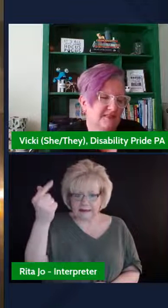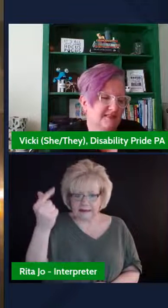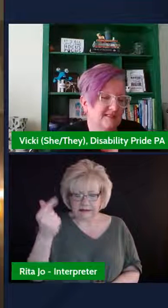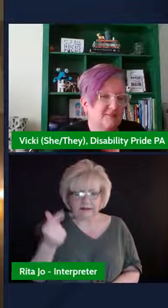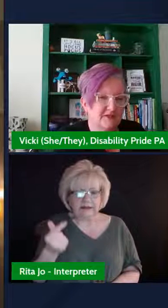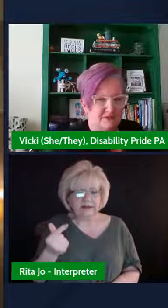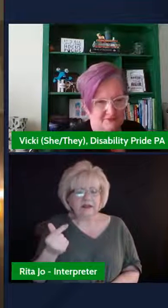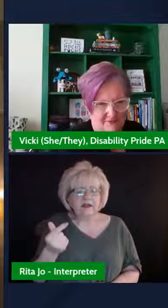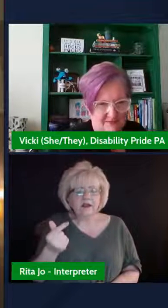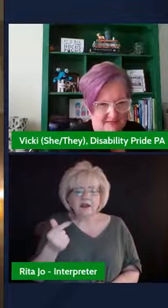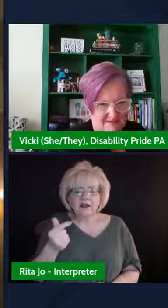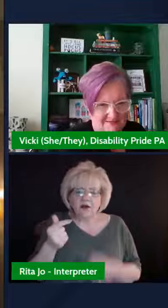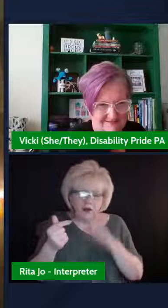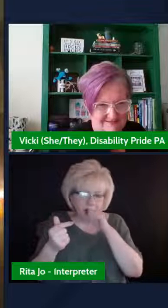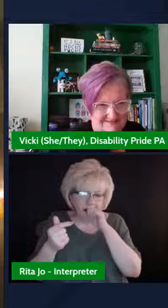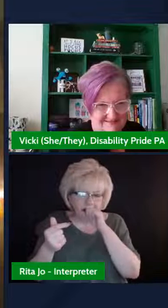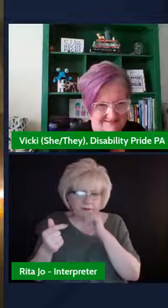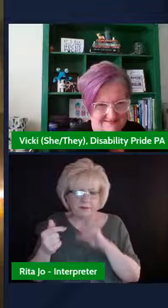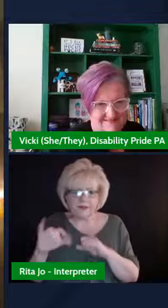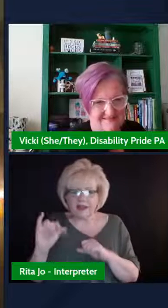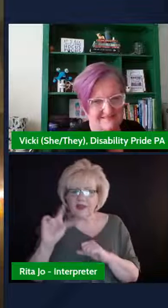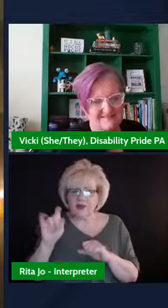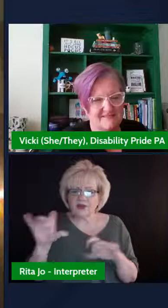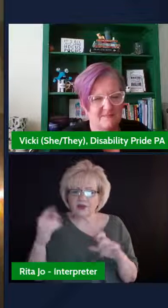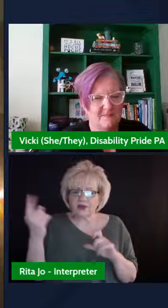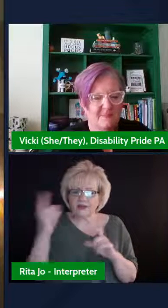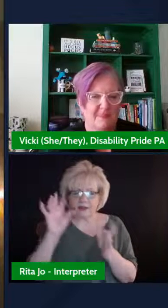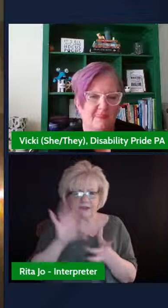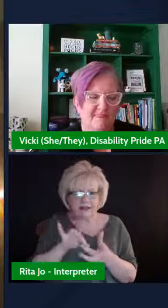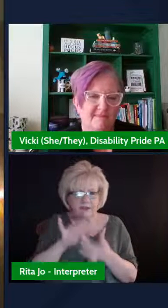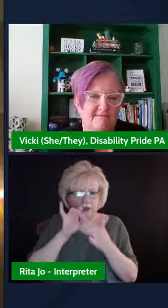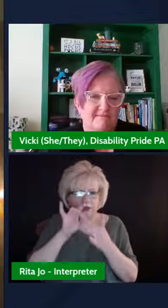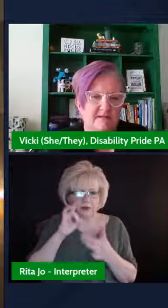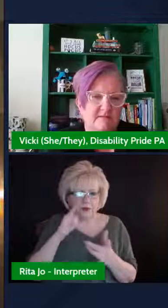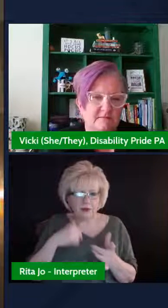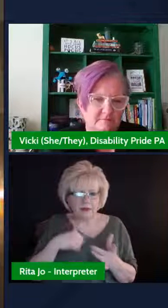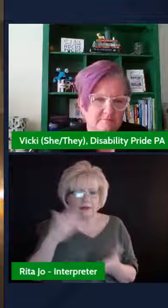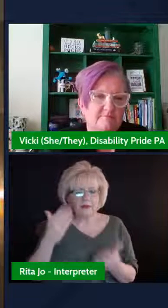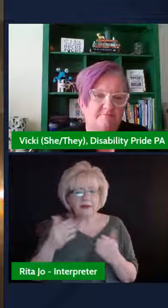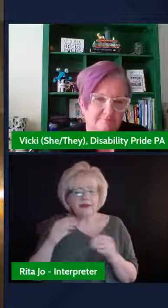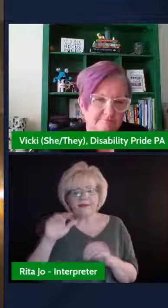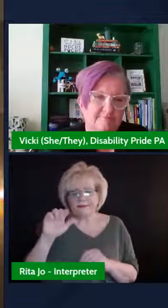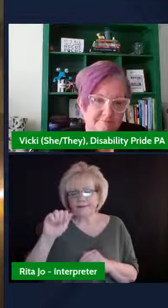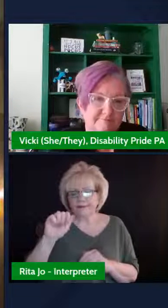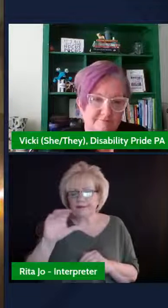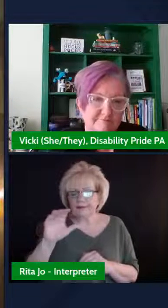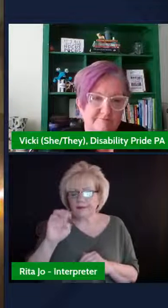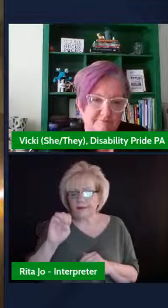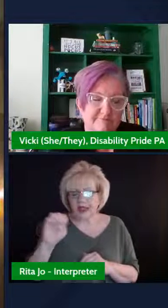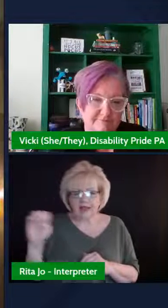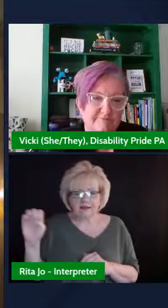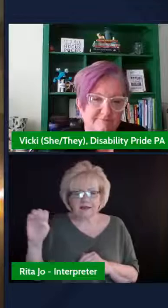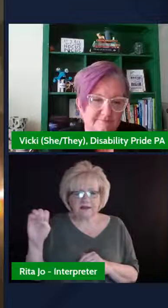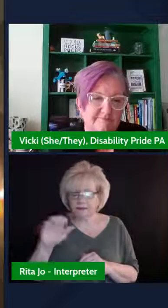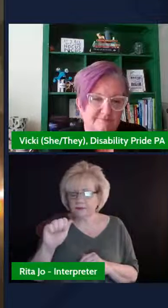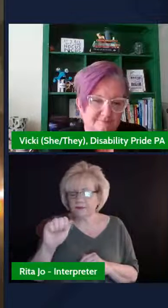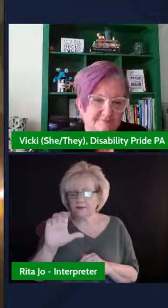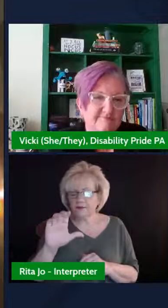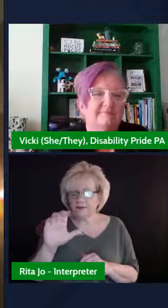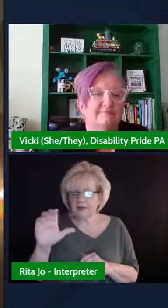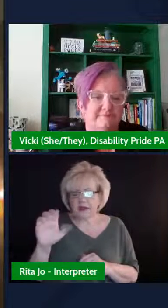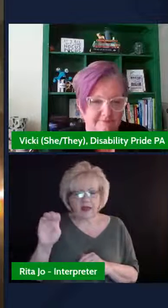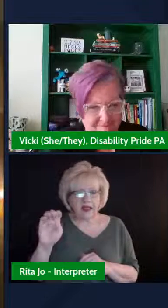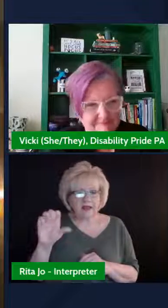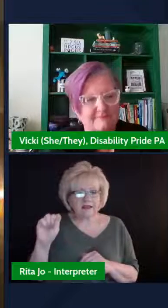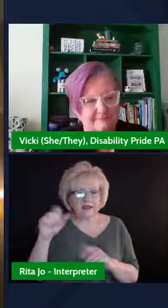to do something special for me. Yeah, and, like, maybe something like access points might be the right word, like, because like, it's like bullet